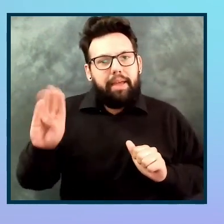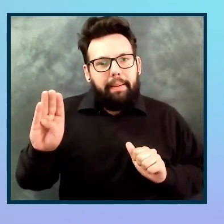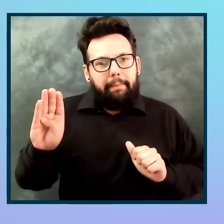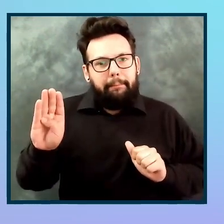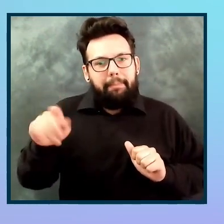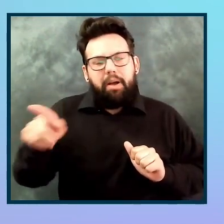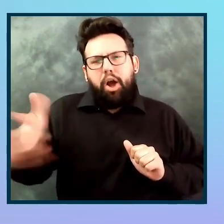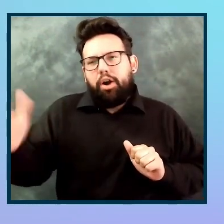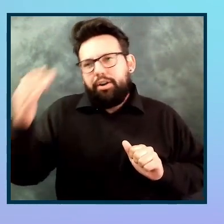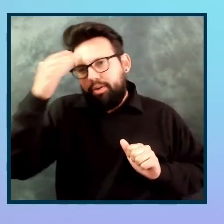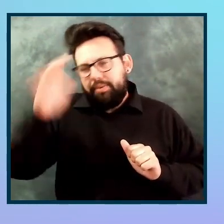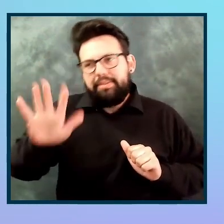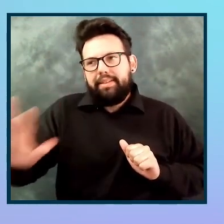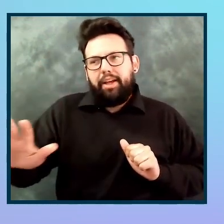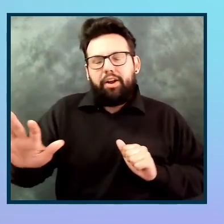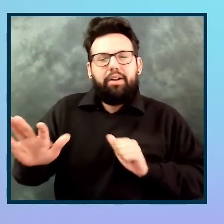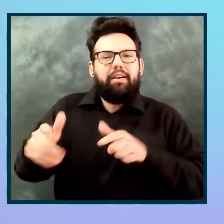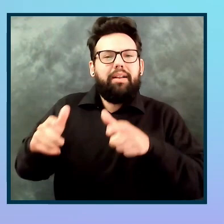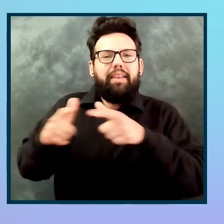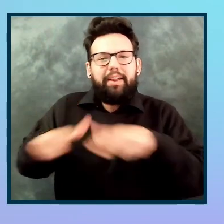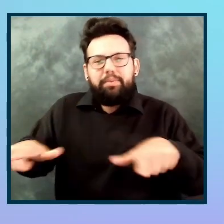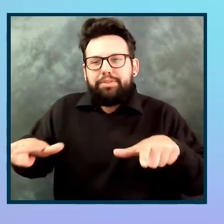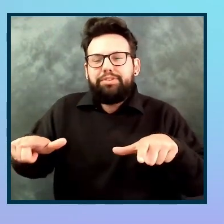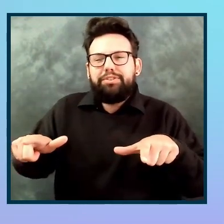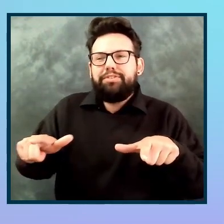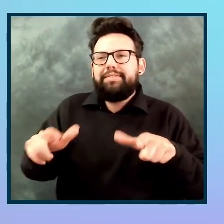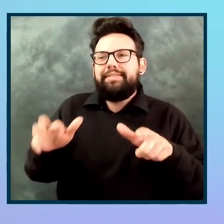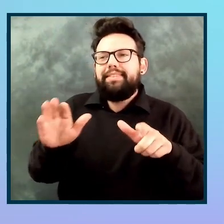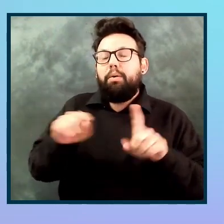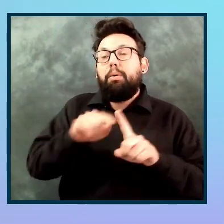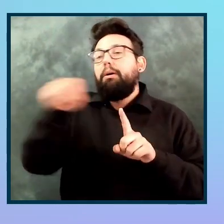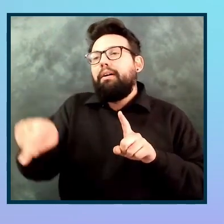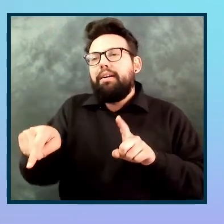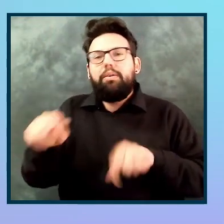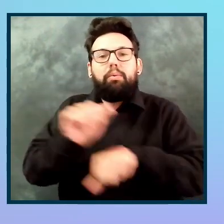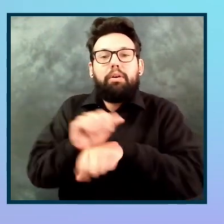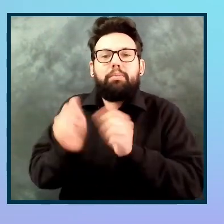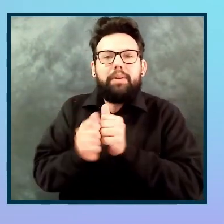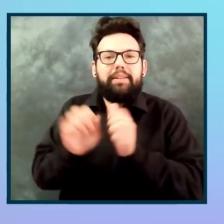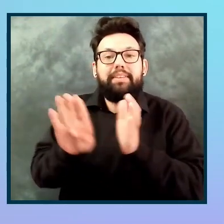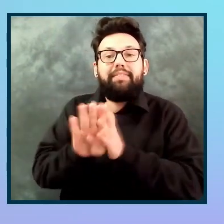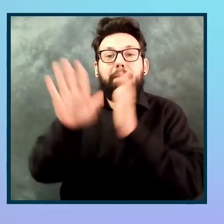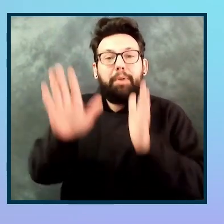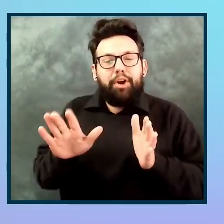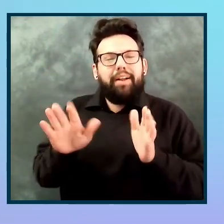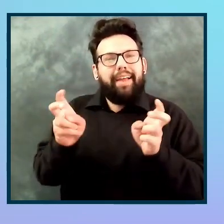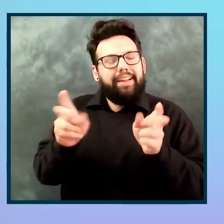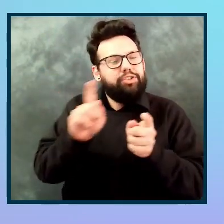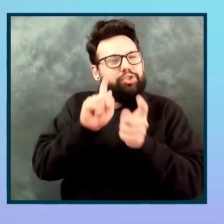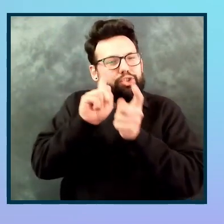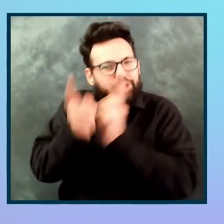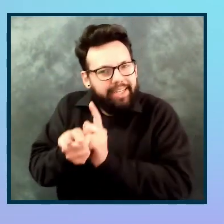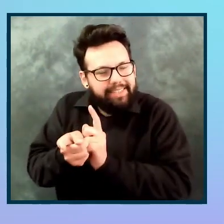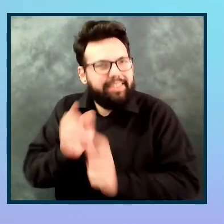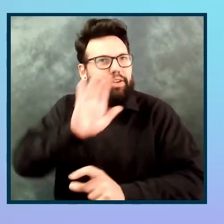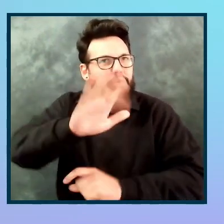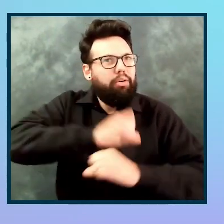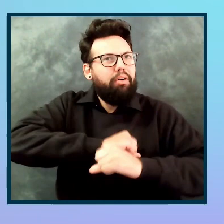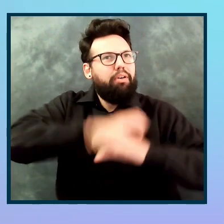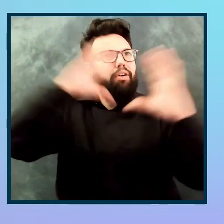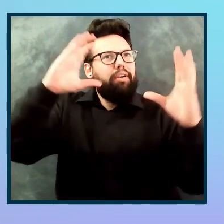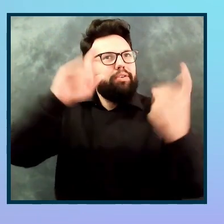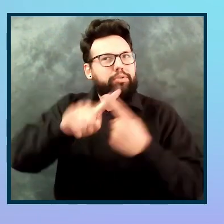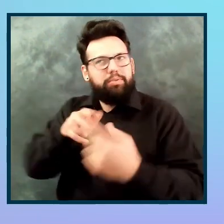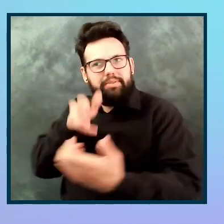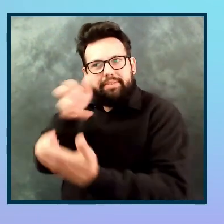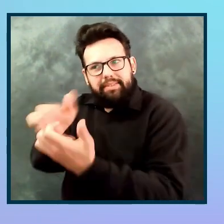who's your advocate, they're going to engage with the development team speaking dev speak. So instead of saying, hey guys, this is what we